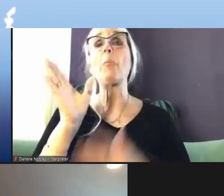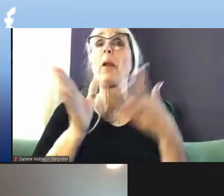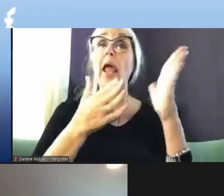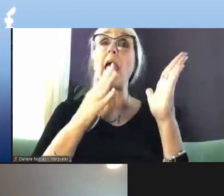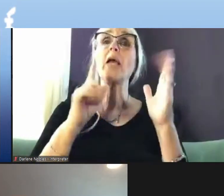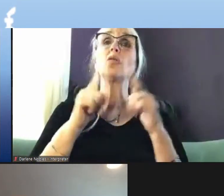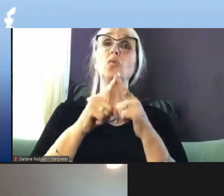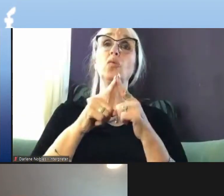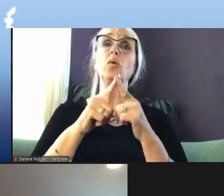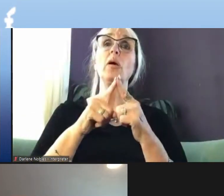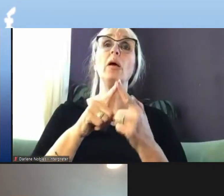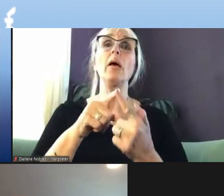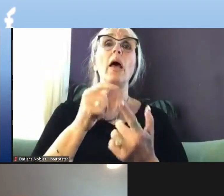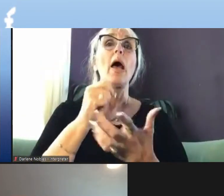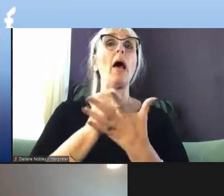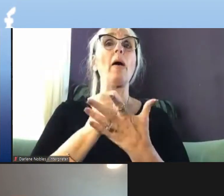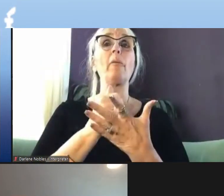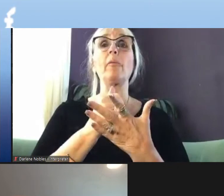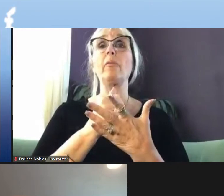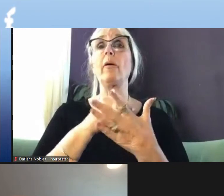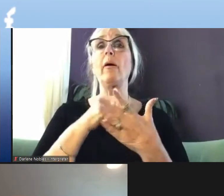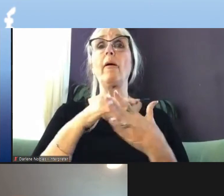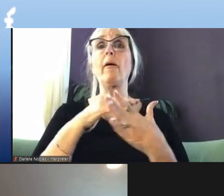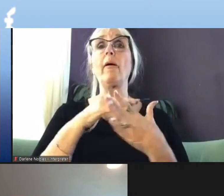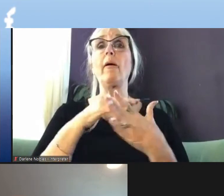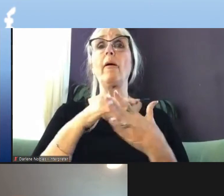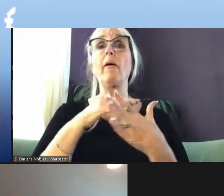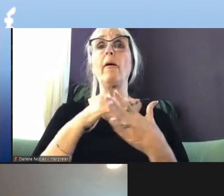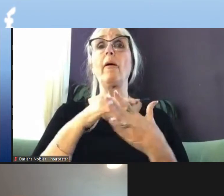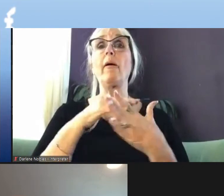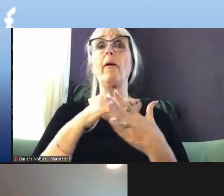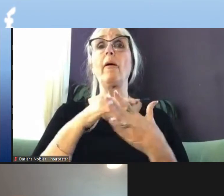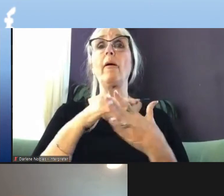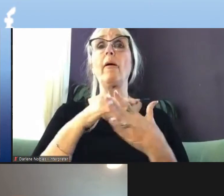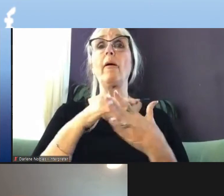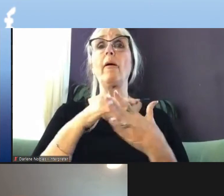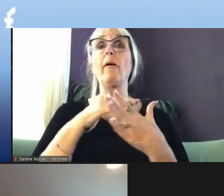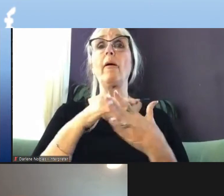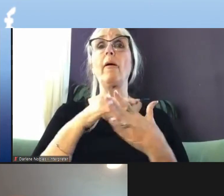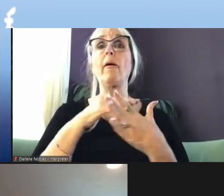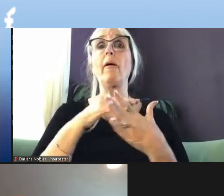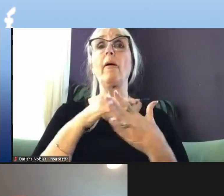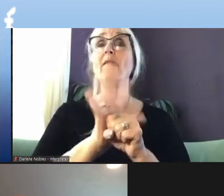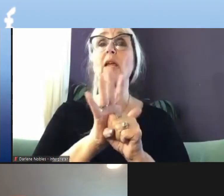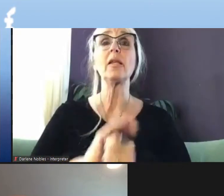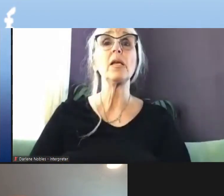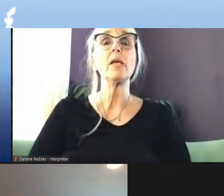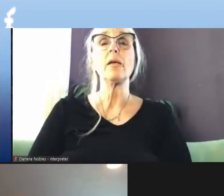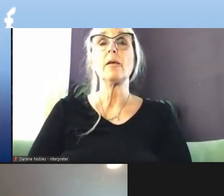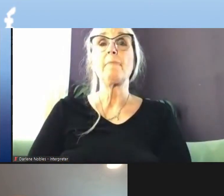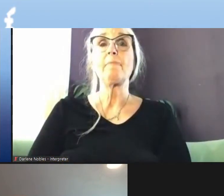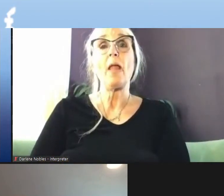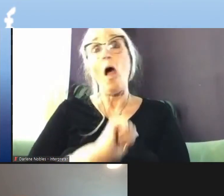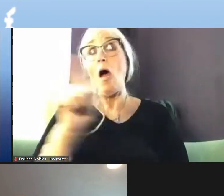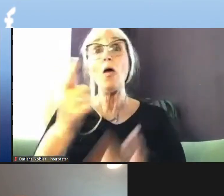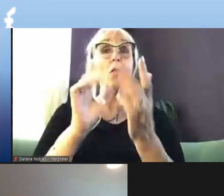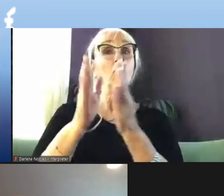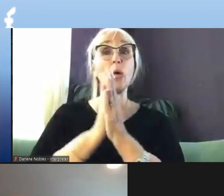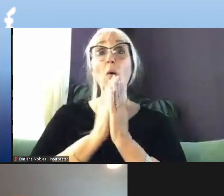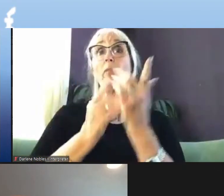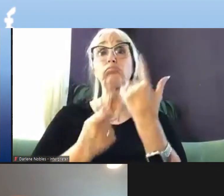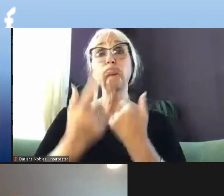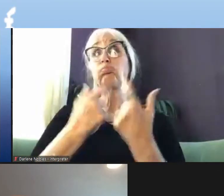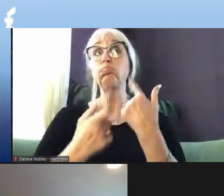in avoiding COVID spread. And so all these requests have come in, or